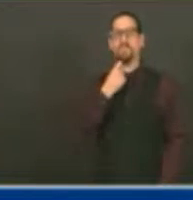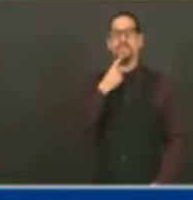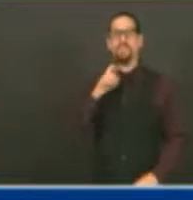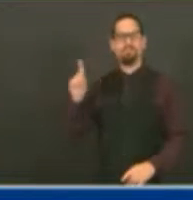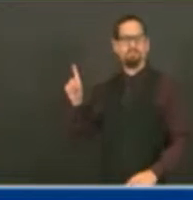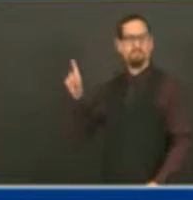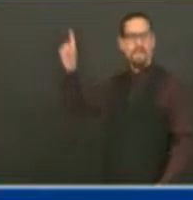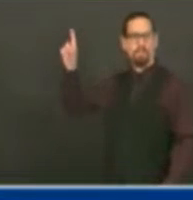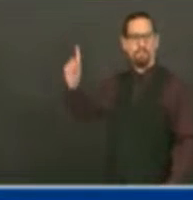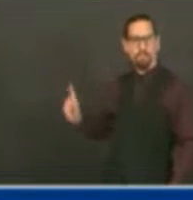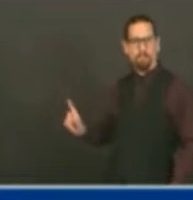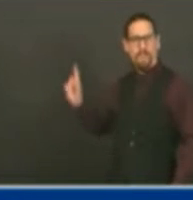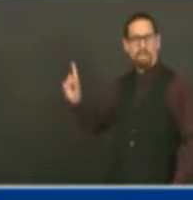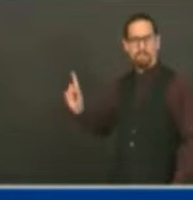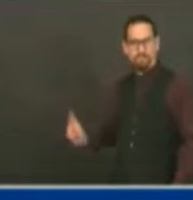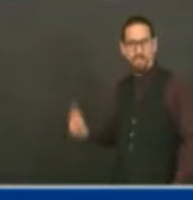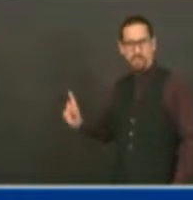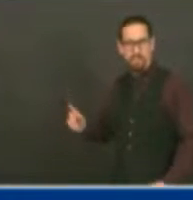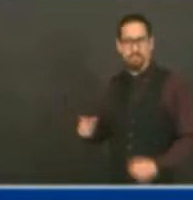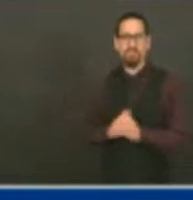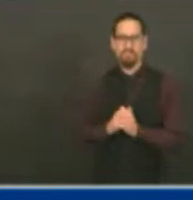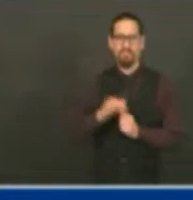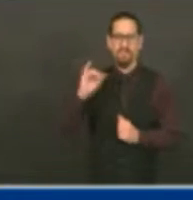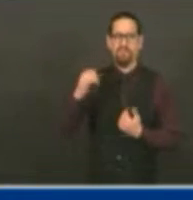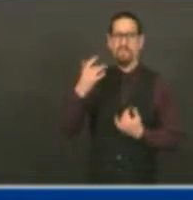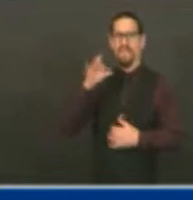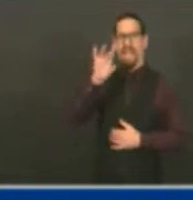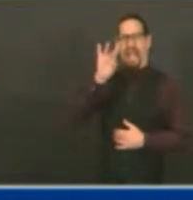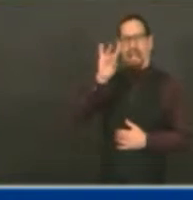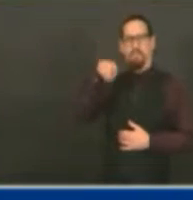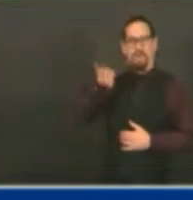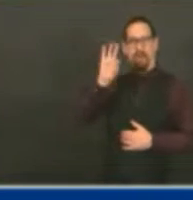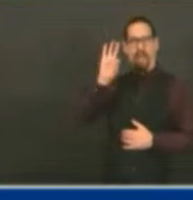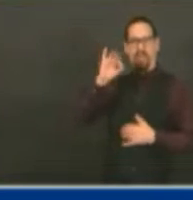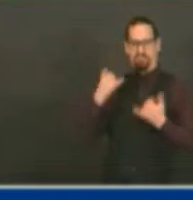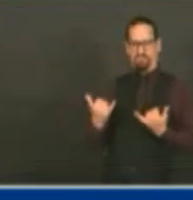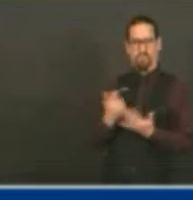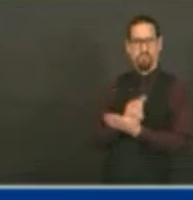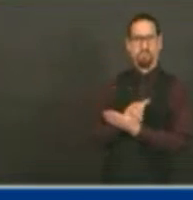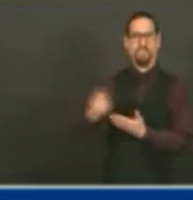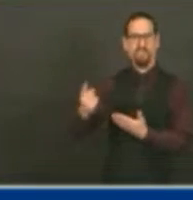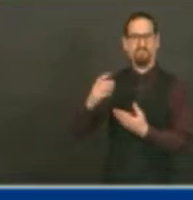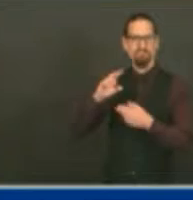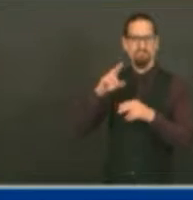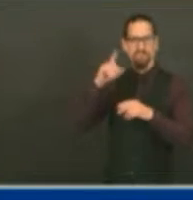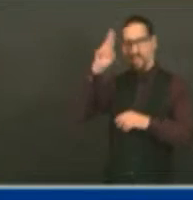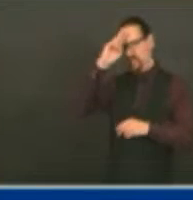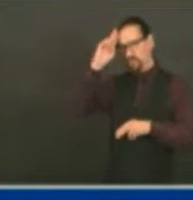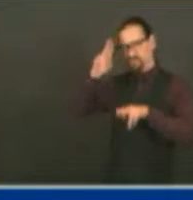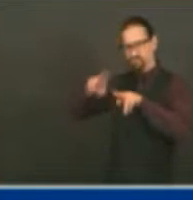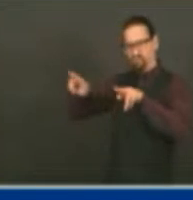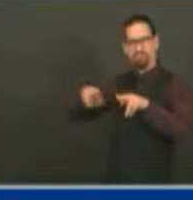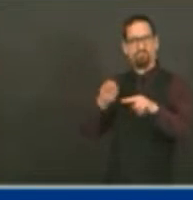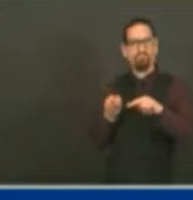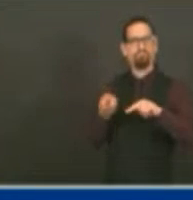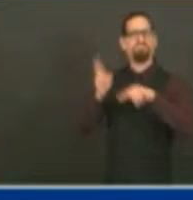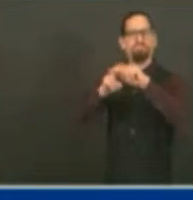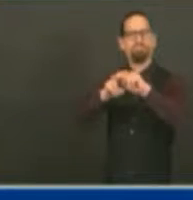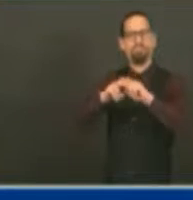8.9%, new weekly hospitalizations up to 427, and new weekly cases